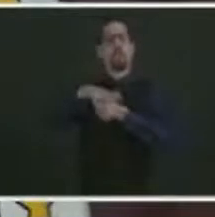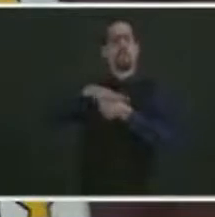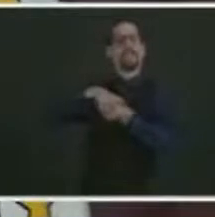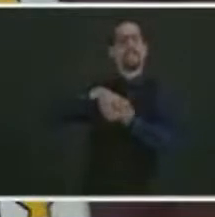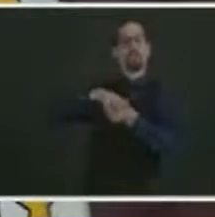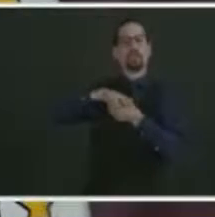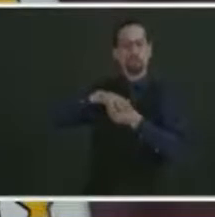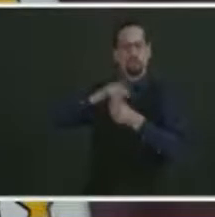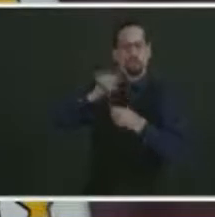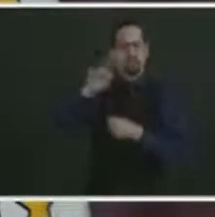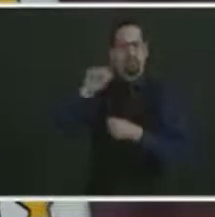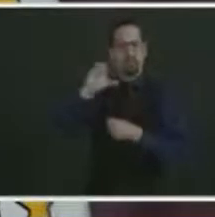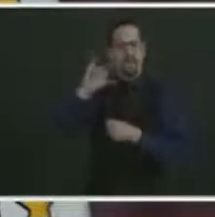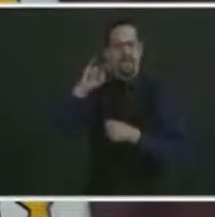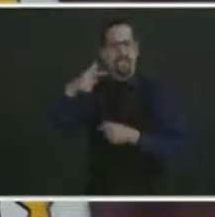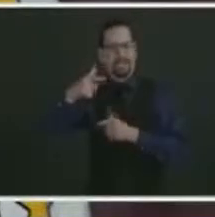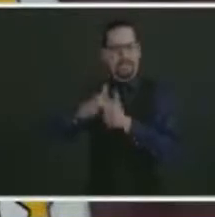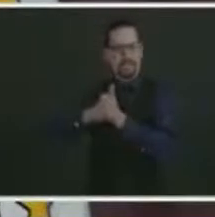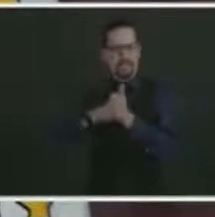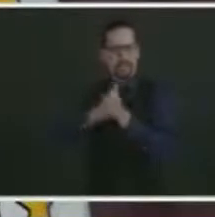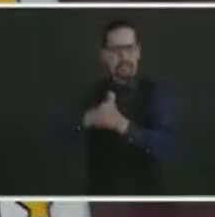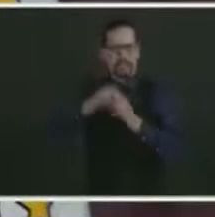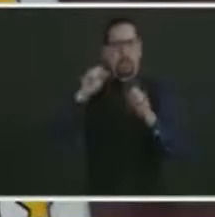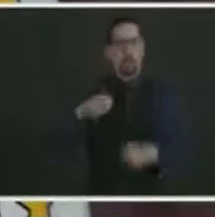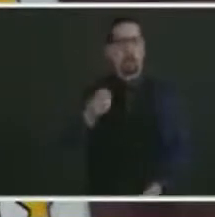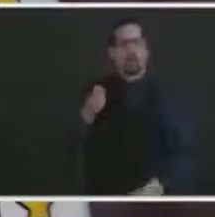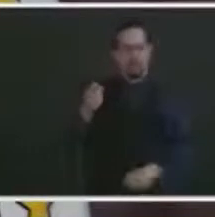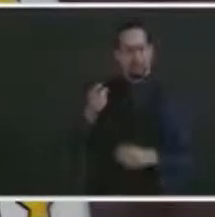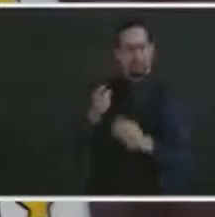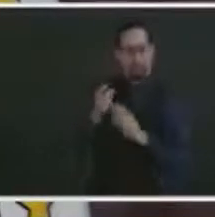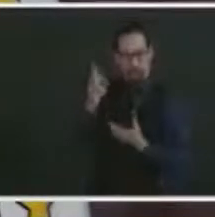app, but don't enable the location tracker.